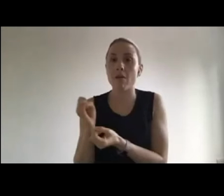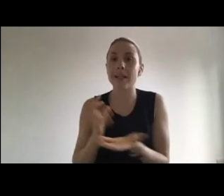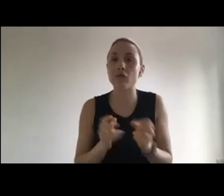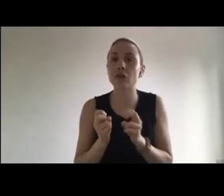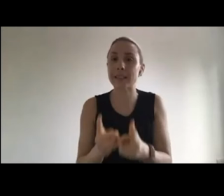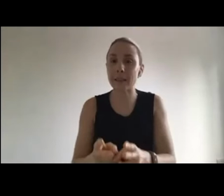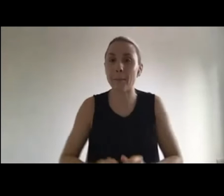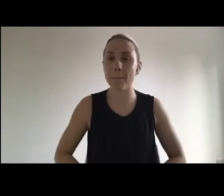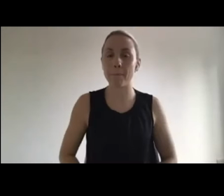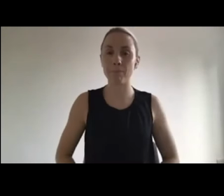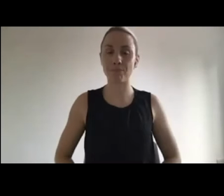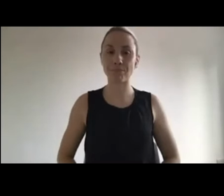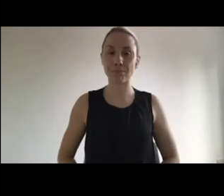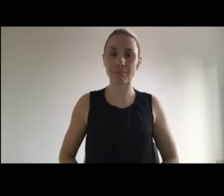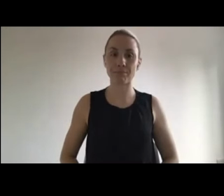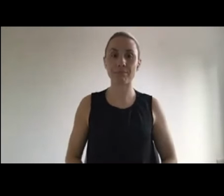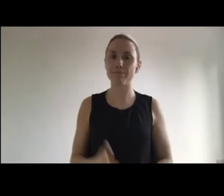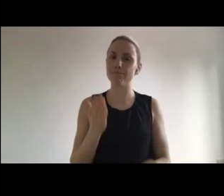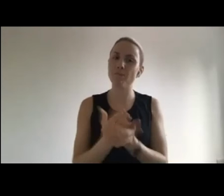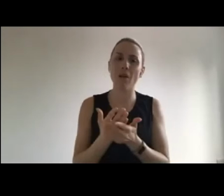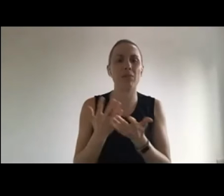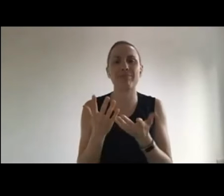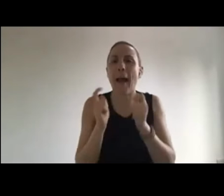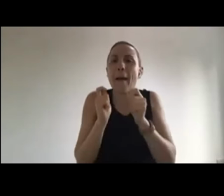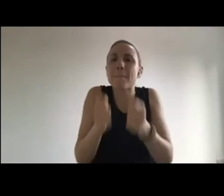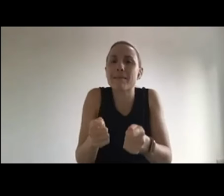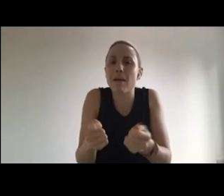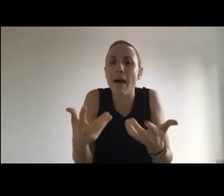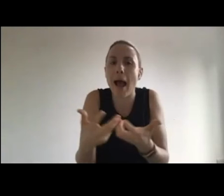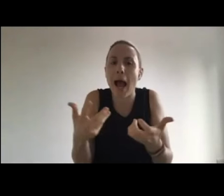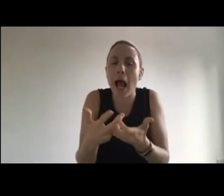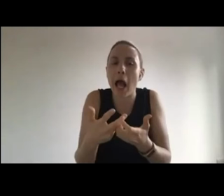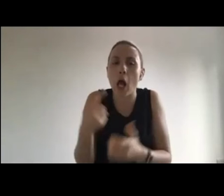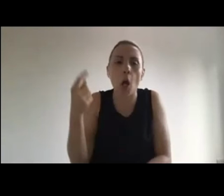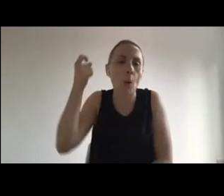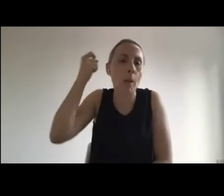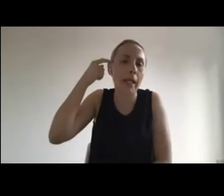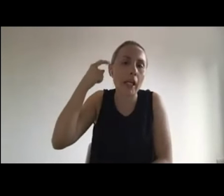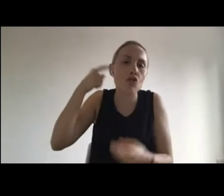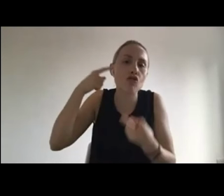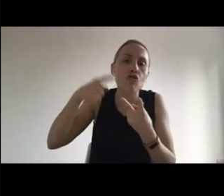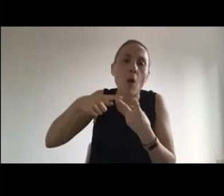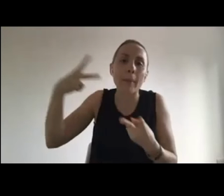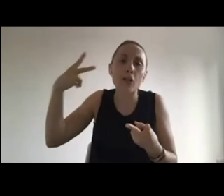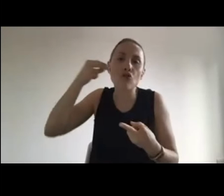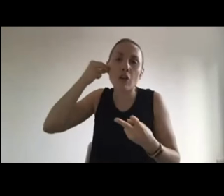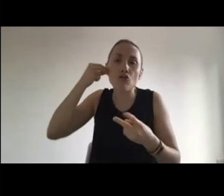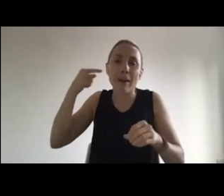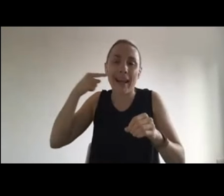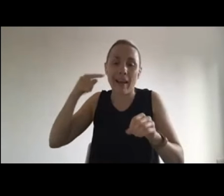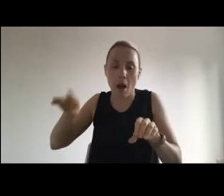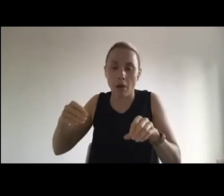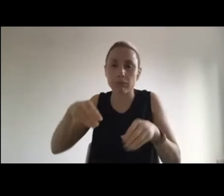therapeutics varies from eardrops, transthympanic injections into the middle ear, to surgical delivery to the